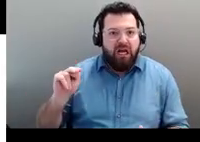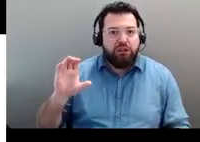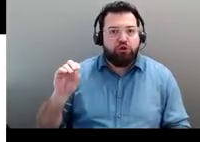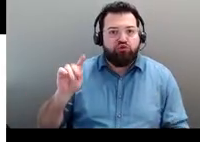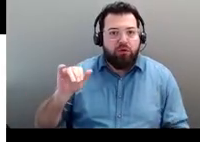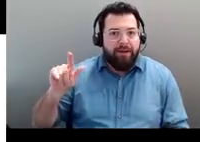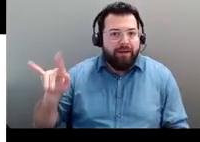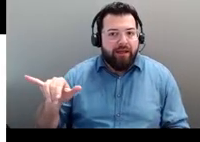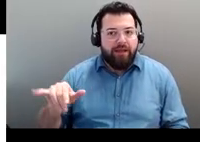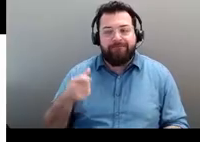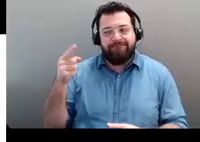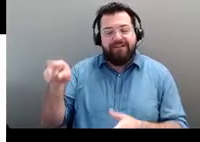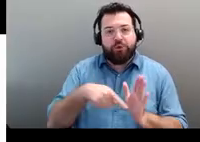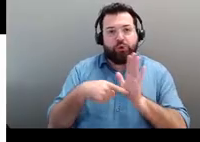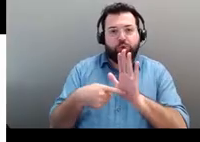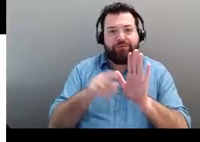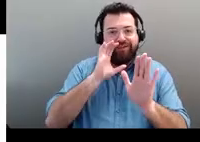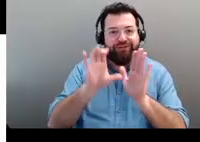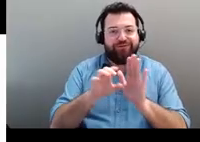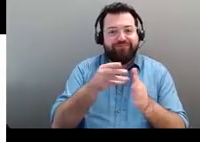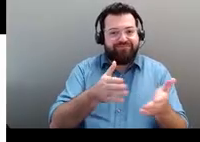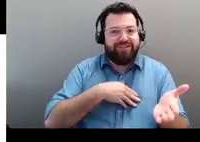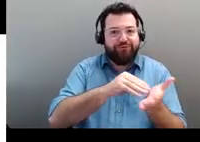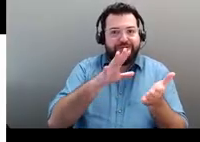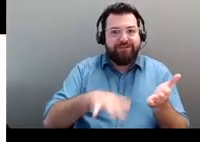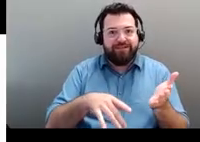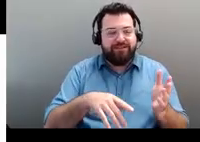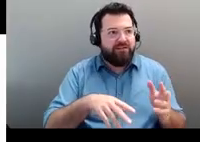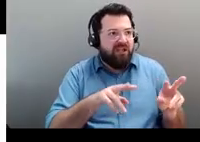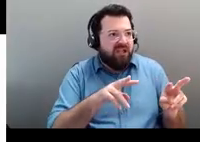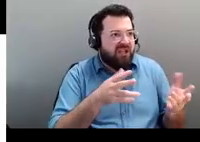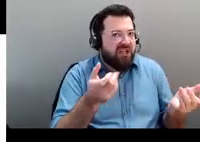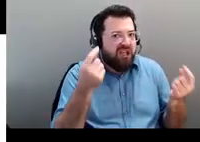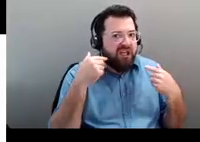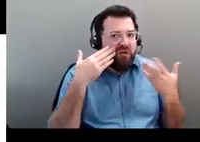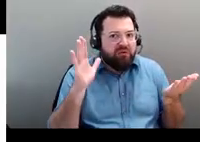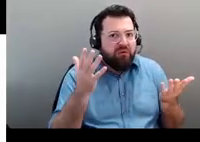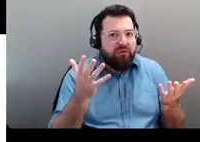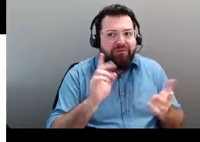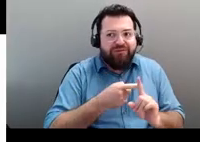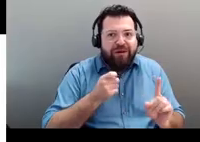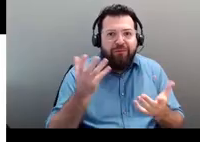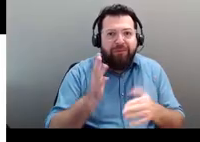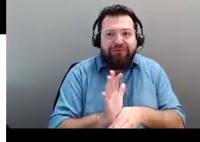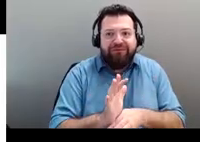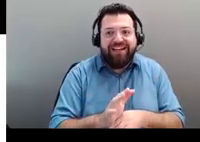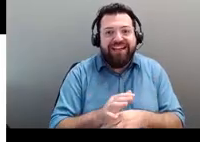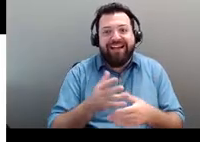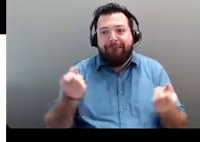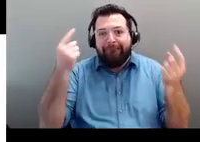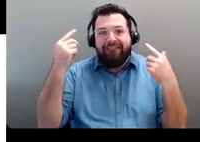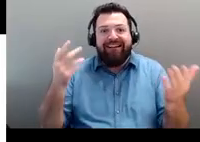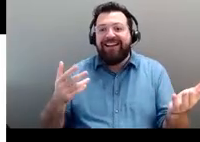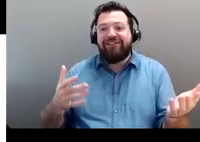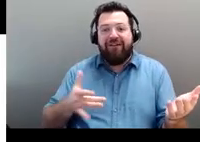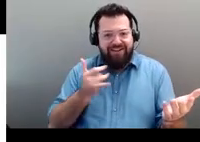show this image to my students, and no one knows where this movie is from. So I hope I feel like